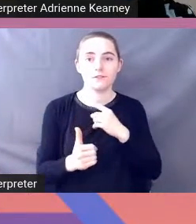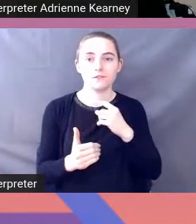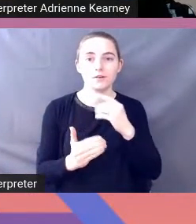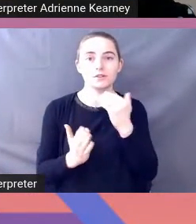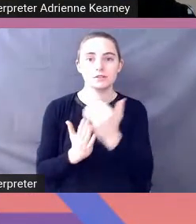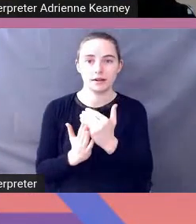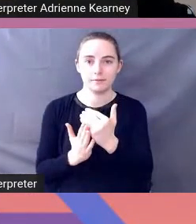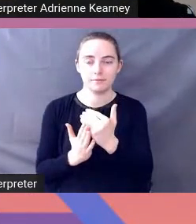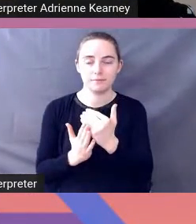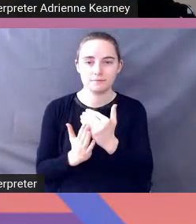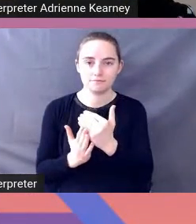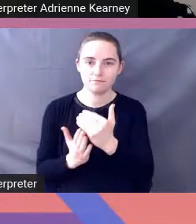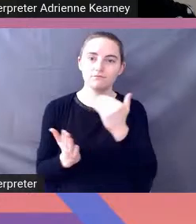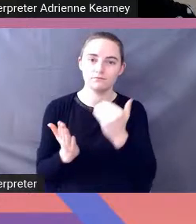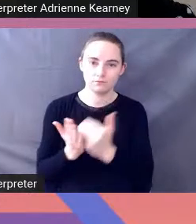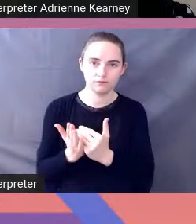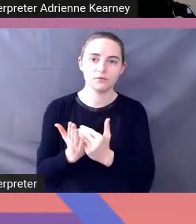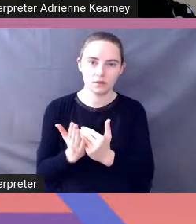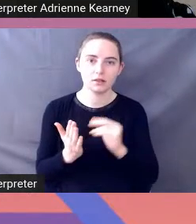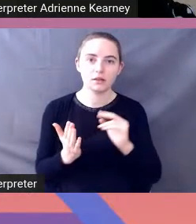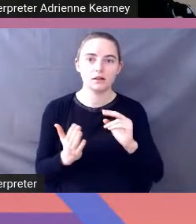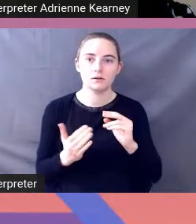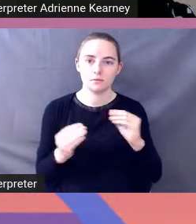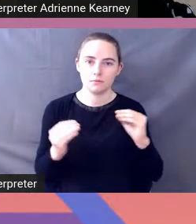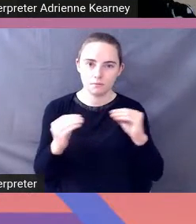need to do to make sure that your space is safe.